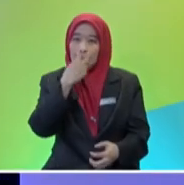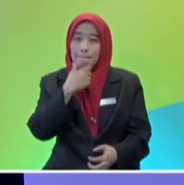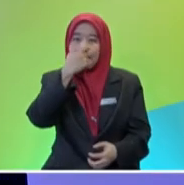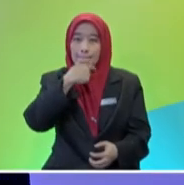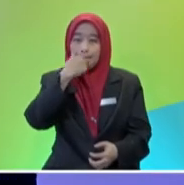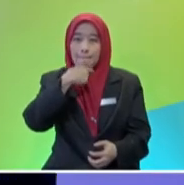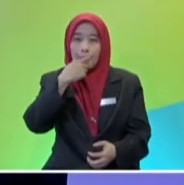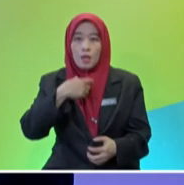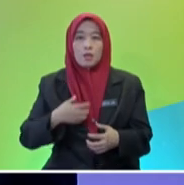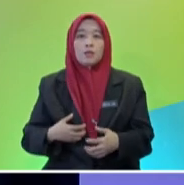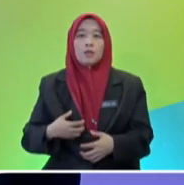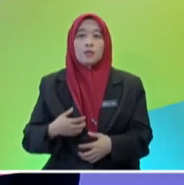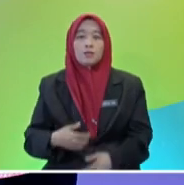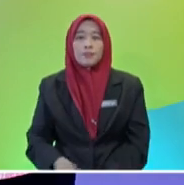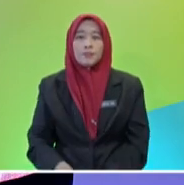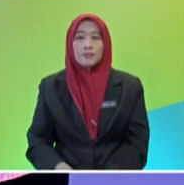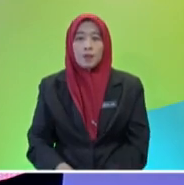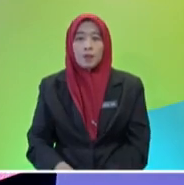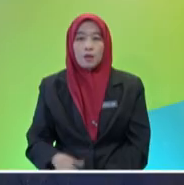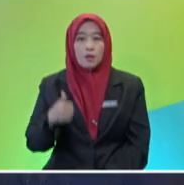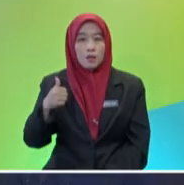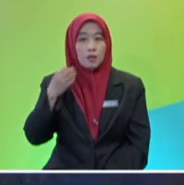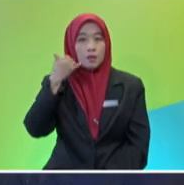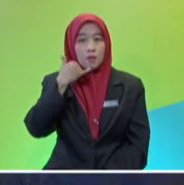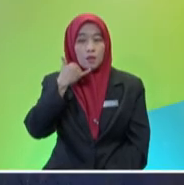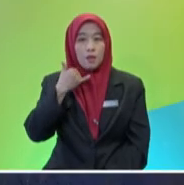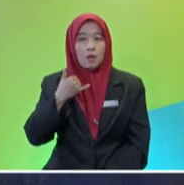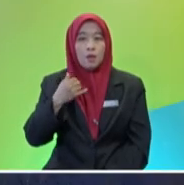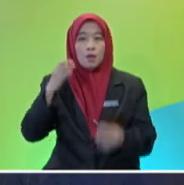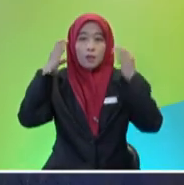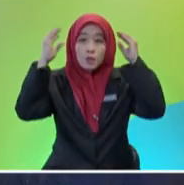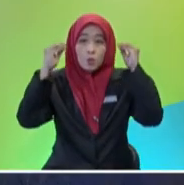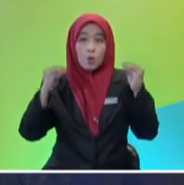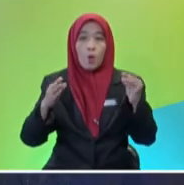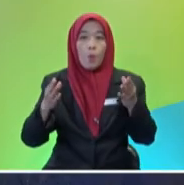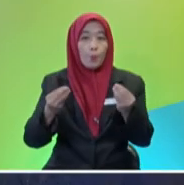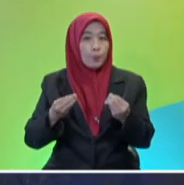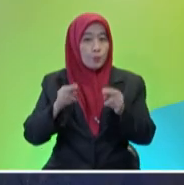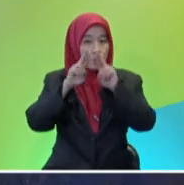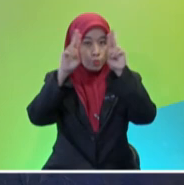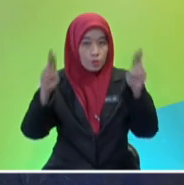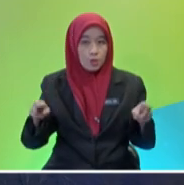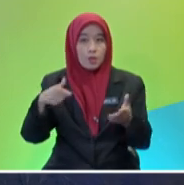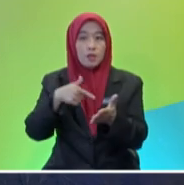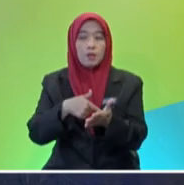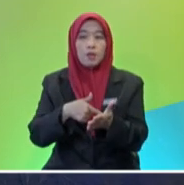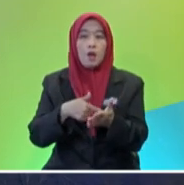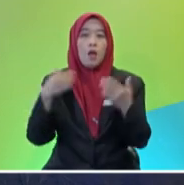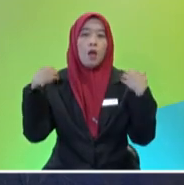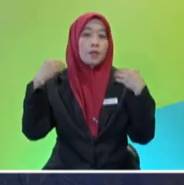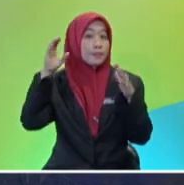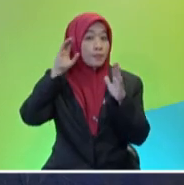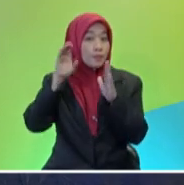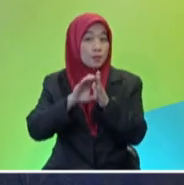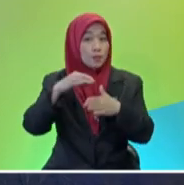angry. Okay, Shafika, I want to test you more. Okay. There are some picture cards in front of you.